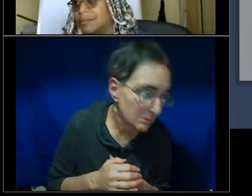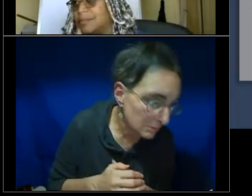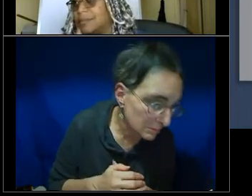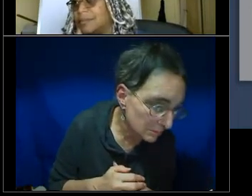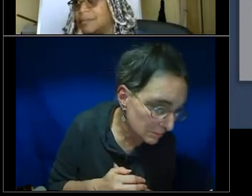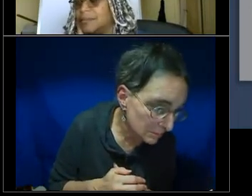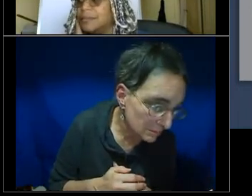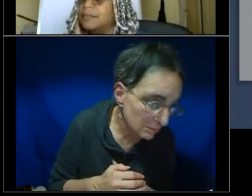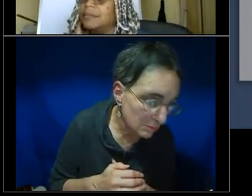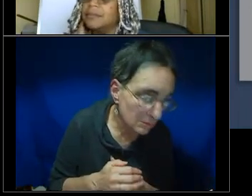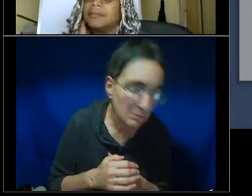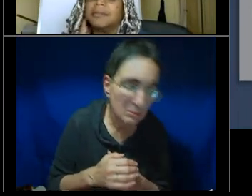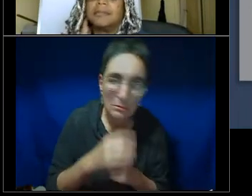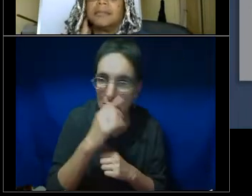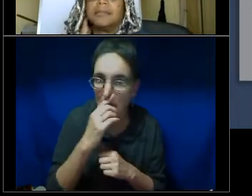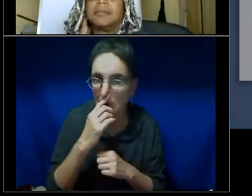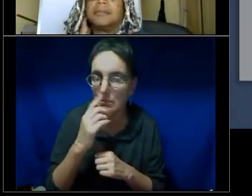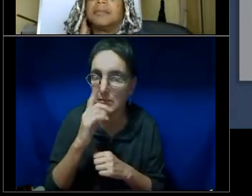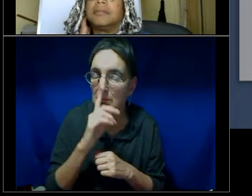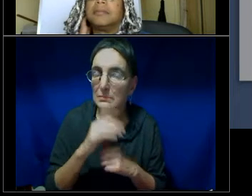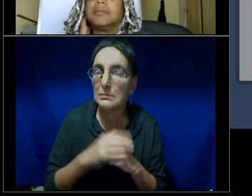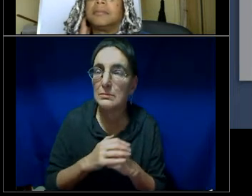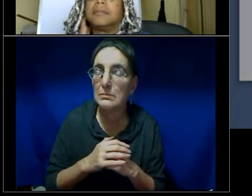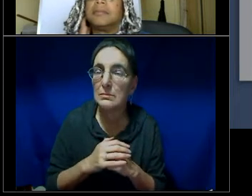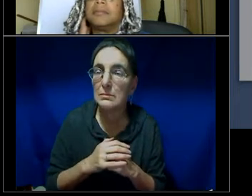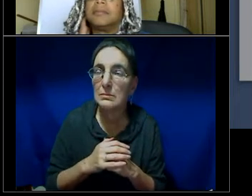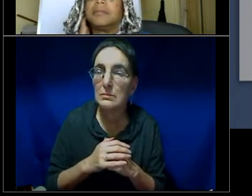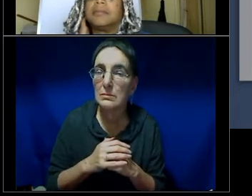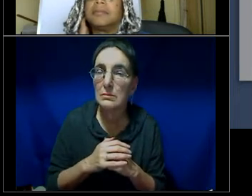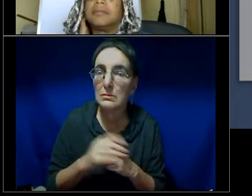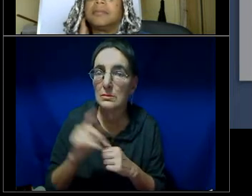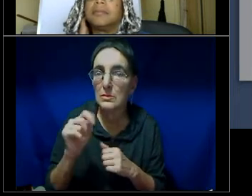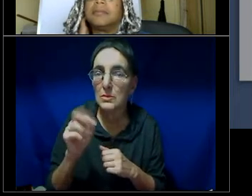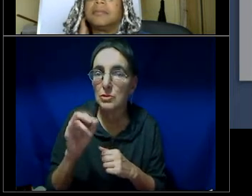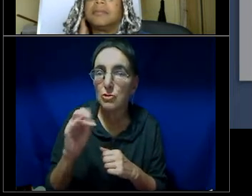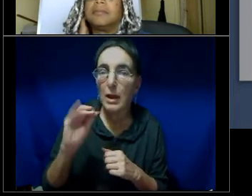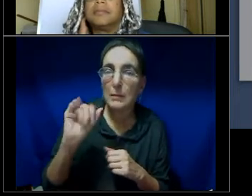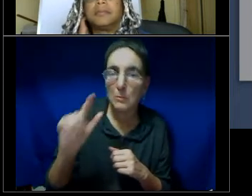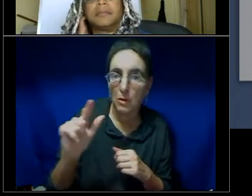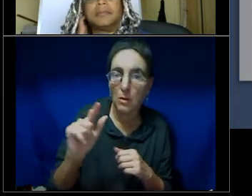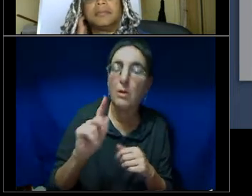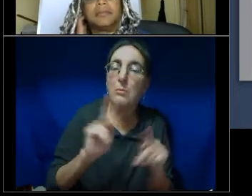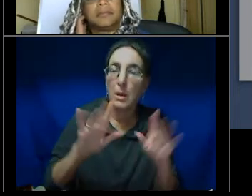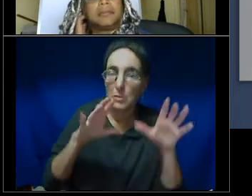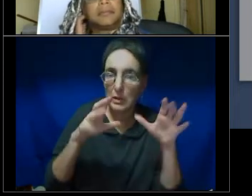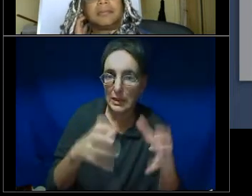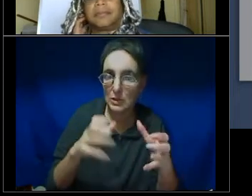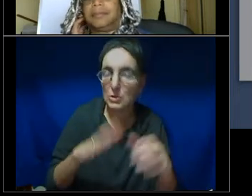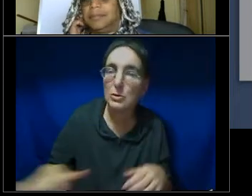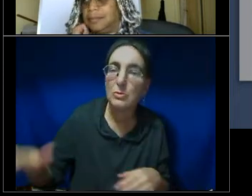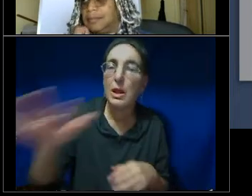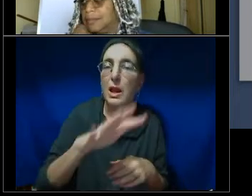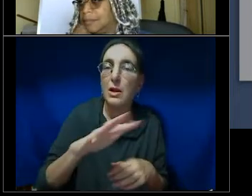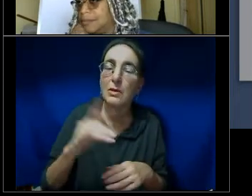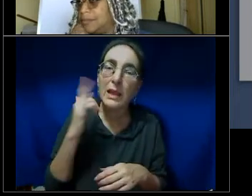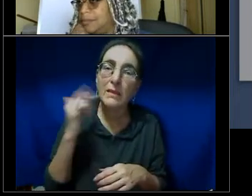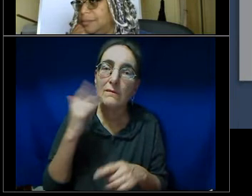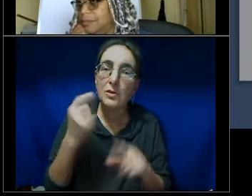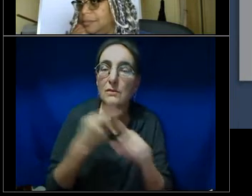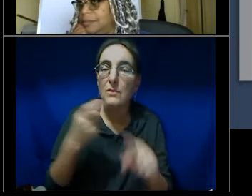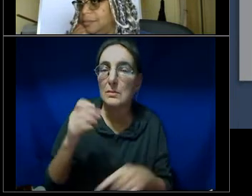tribal populations throughout the state of California, from San